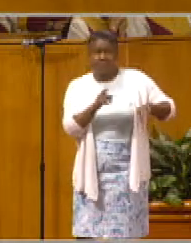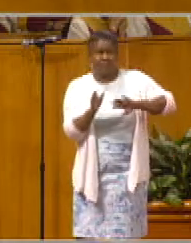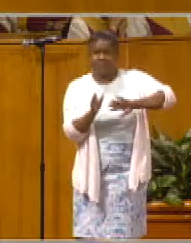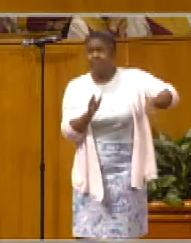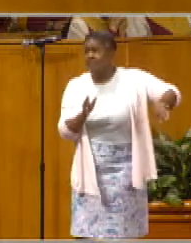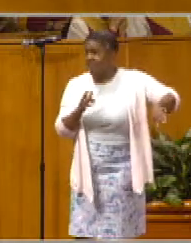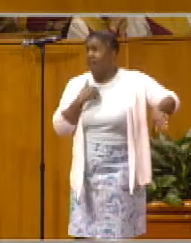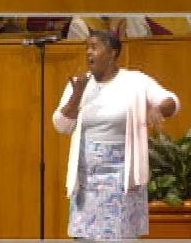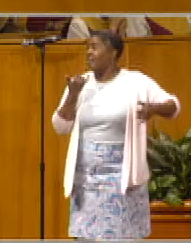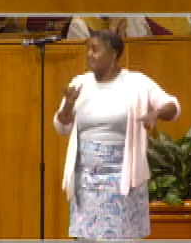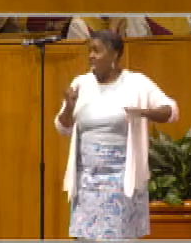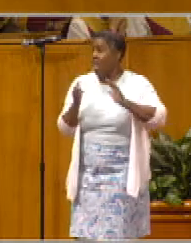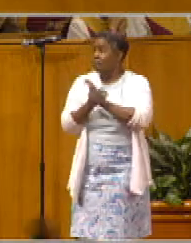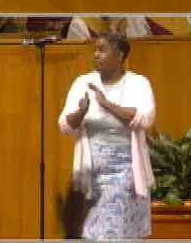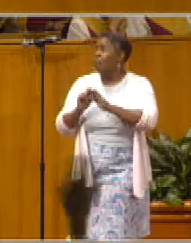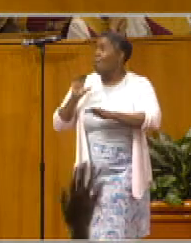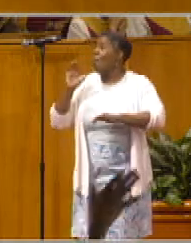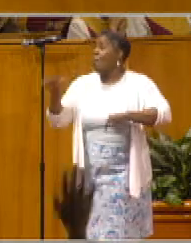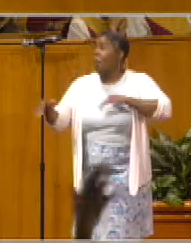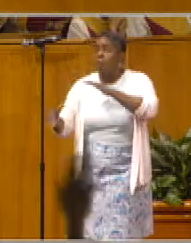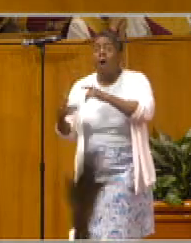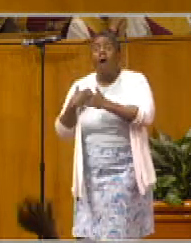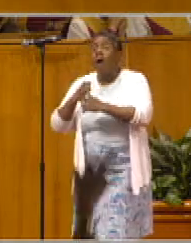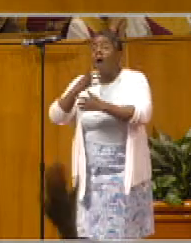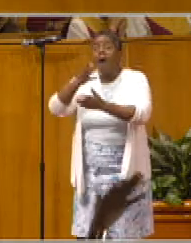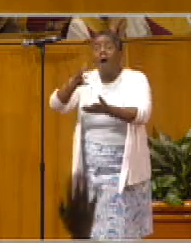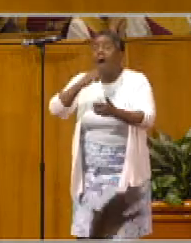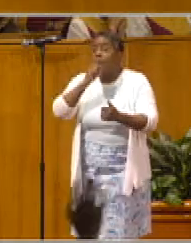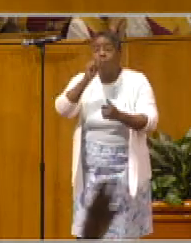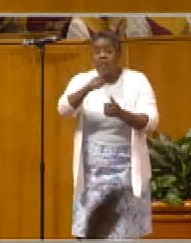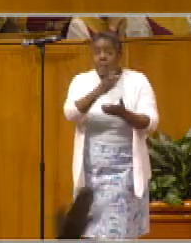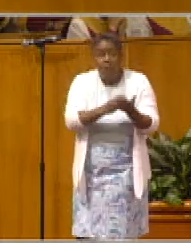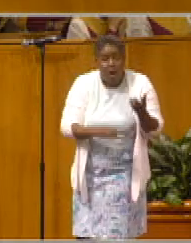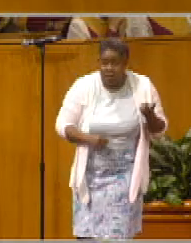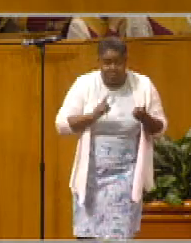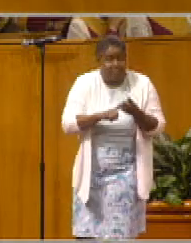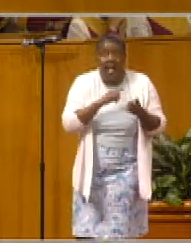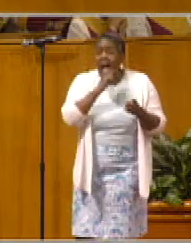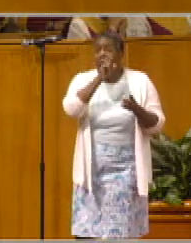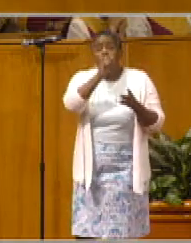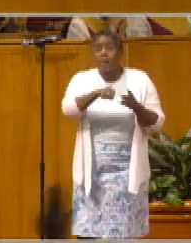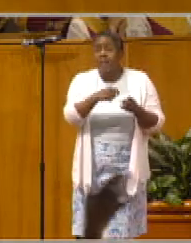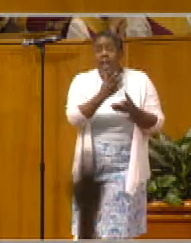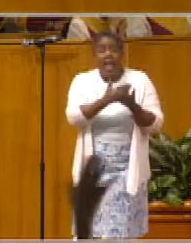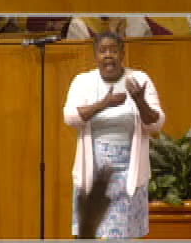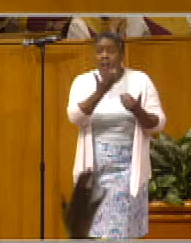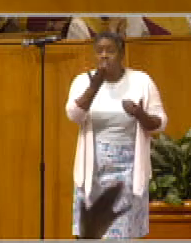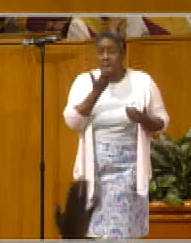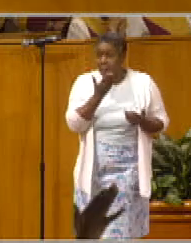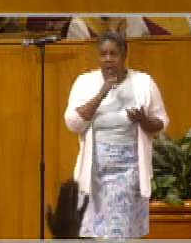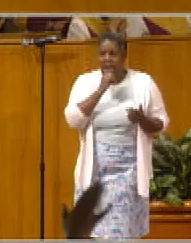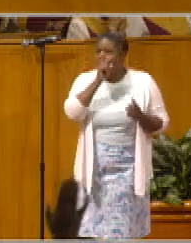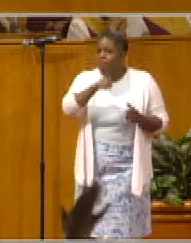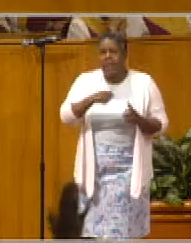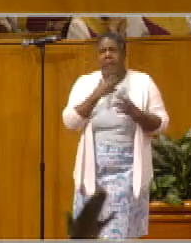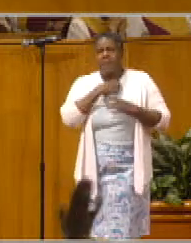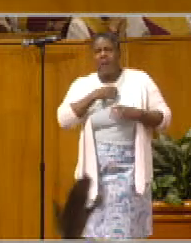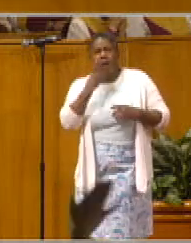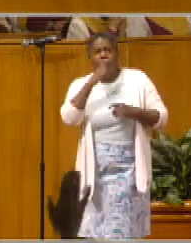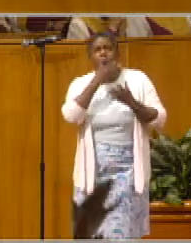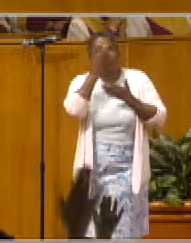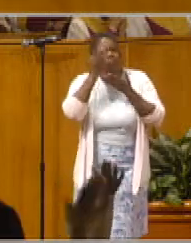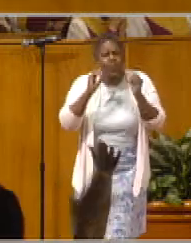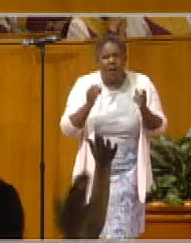ship." These are the ones that said, "We don't need no broken peace. We don't need no handout. We don't need to beg you for